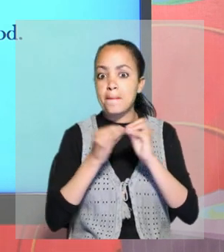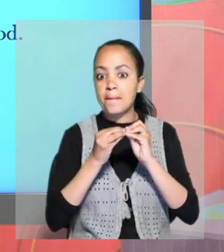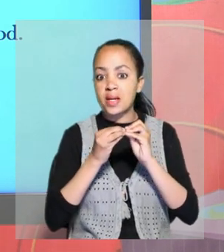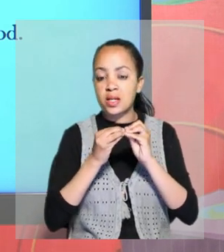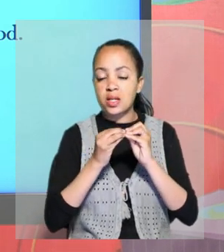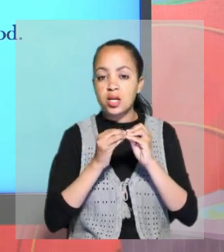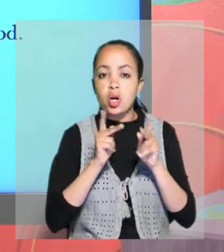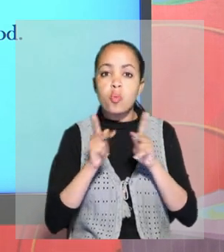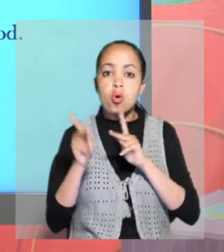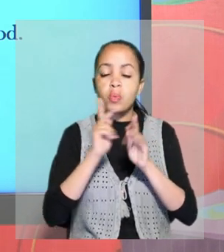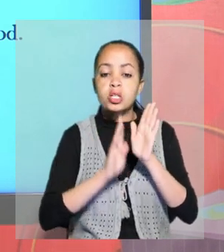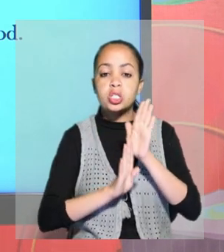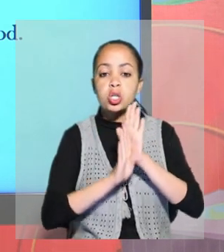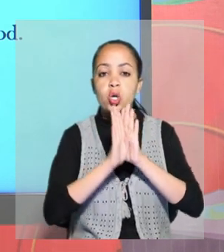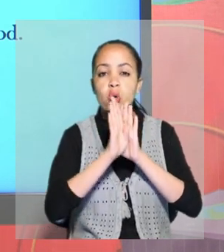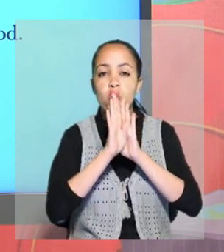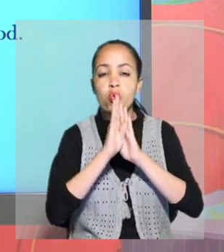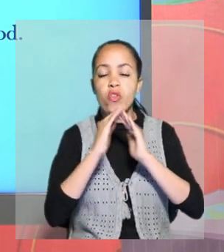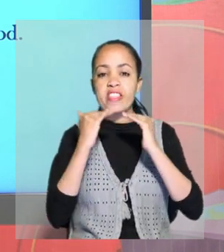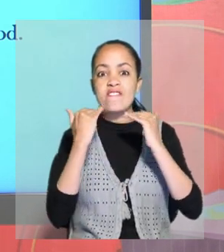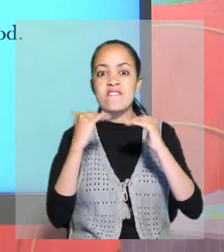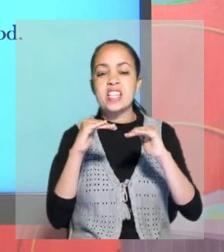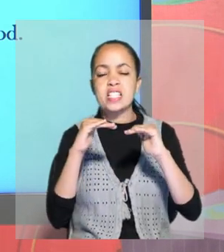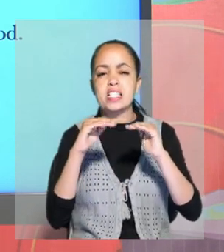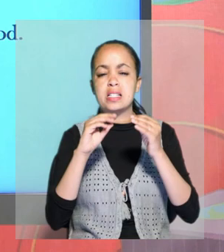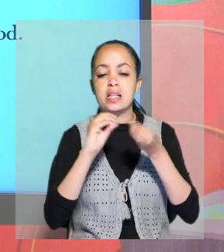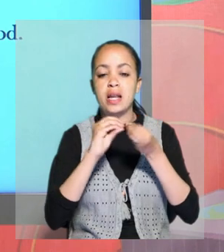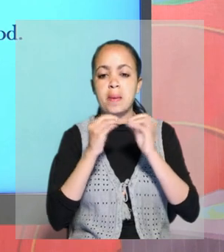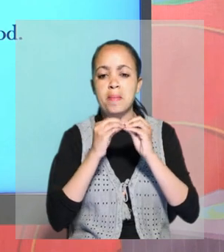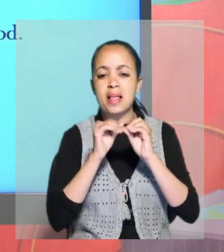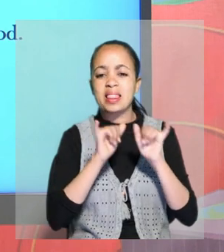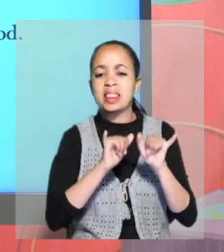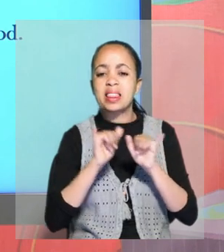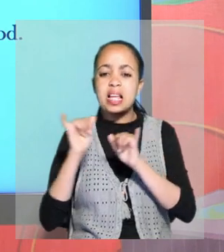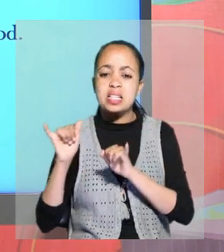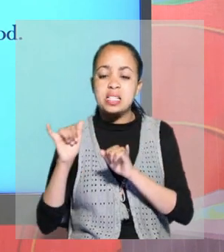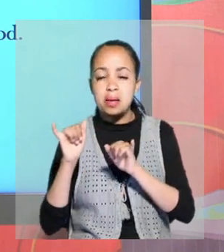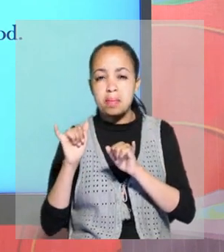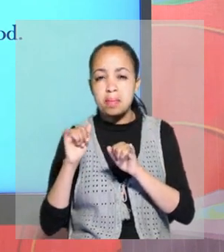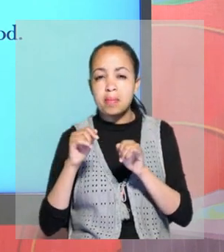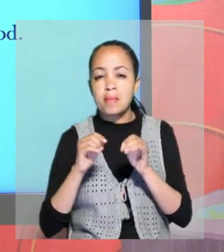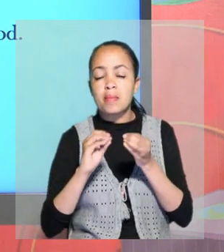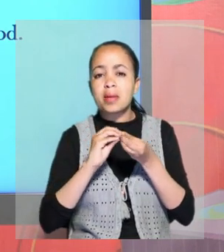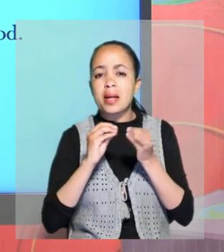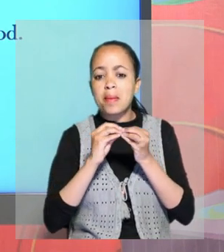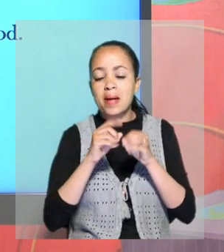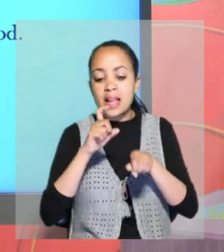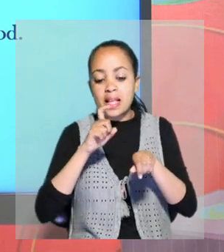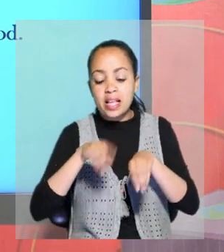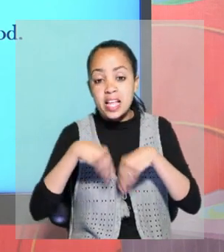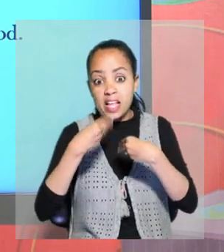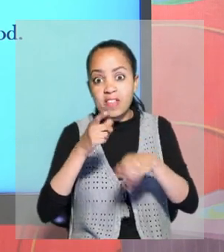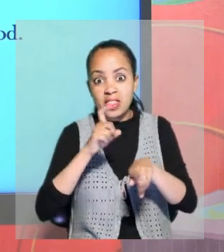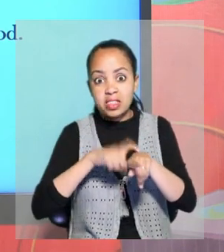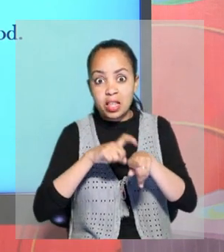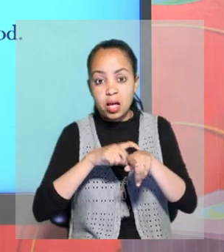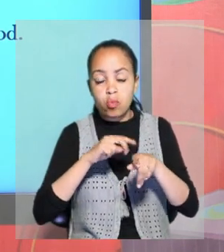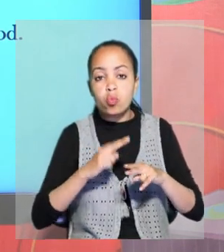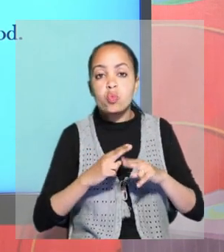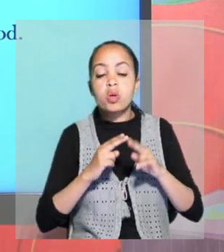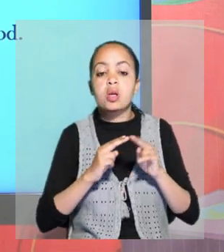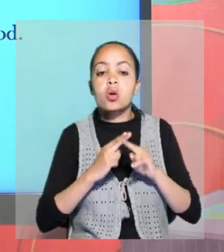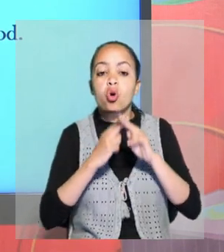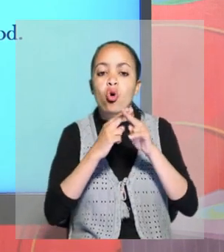Population can be grow within a fixed number, the same fixed number within a given period of time. We call